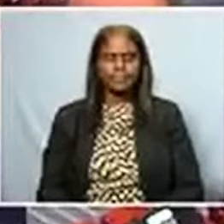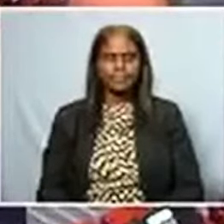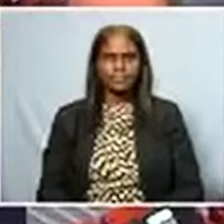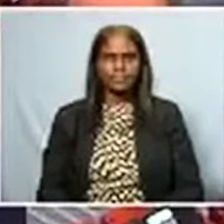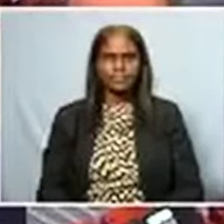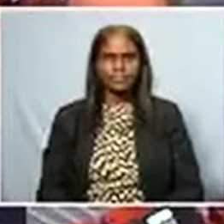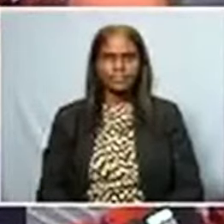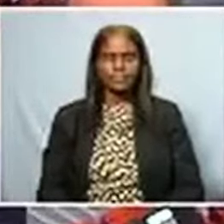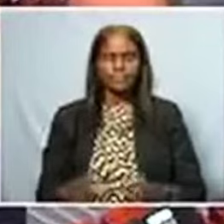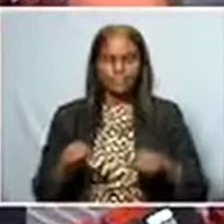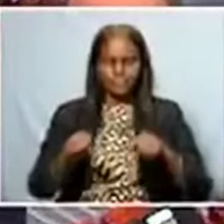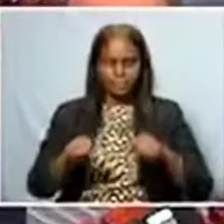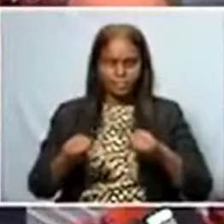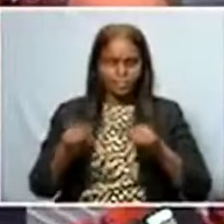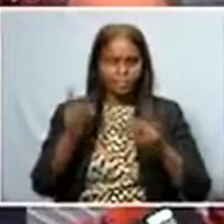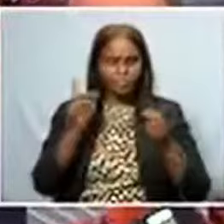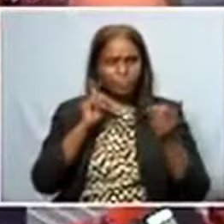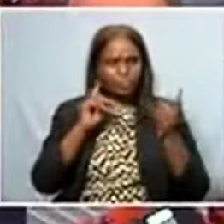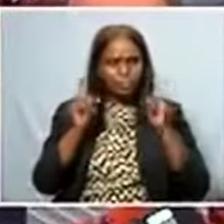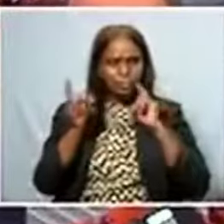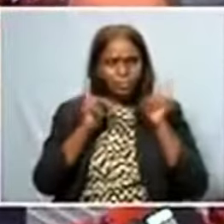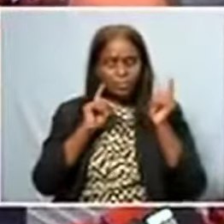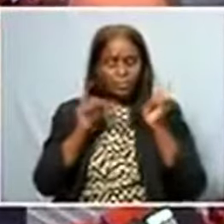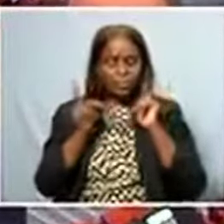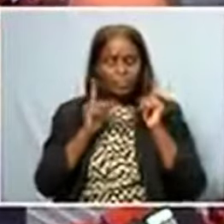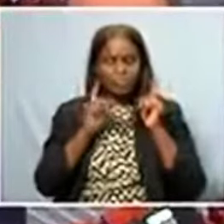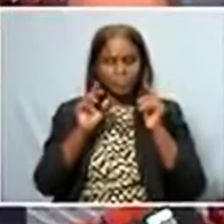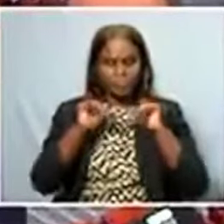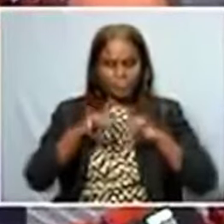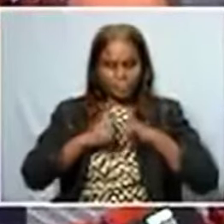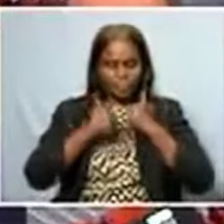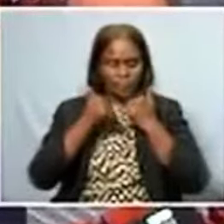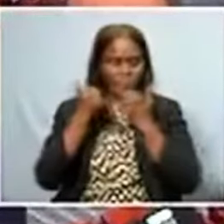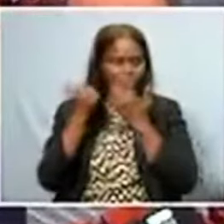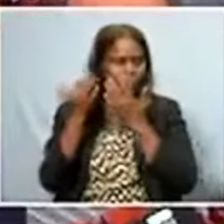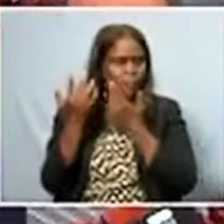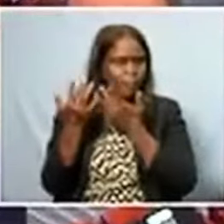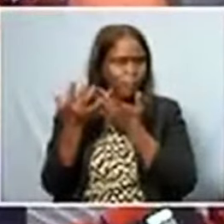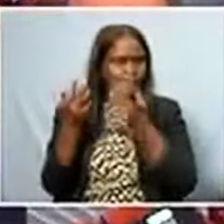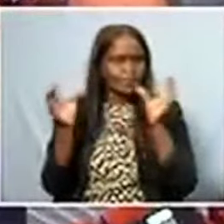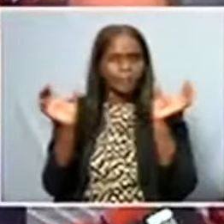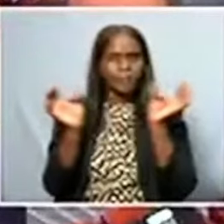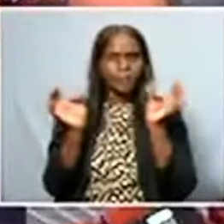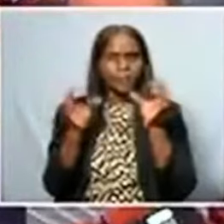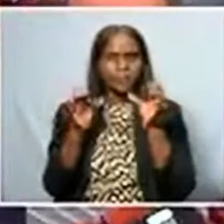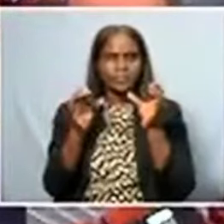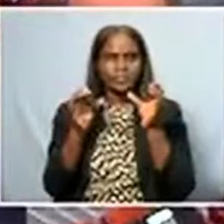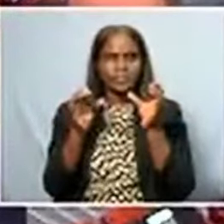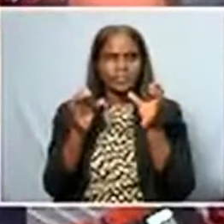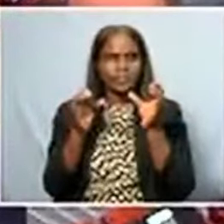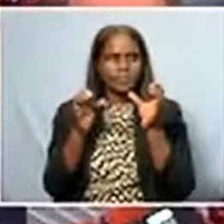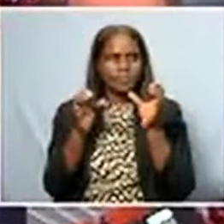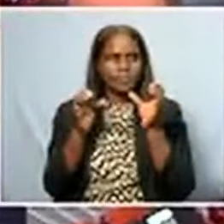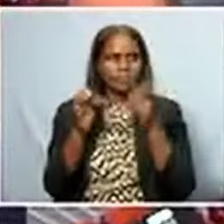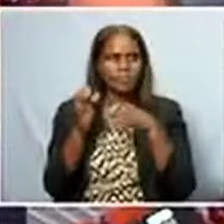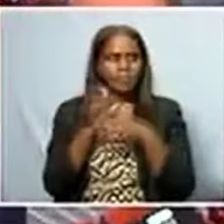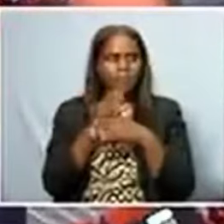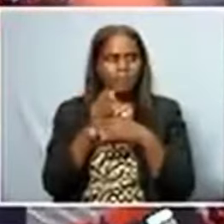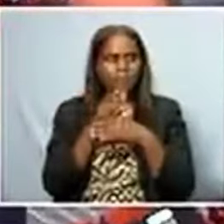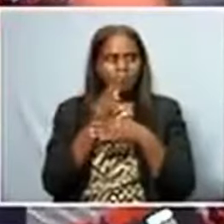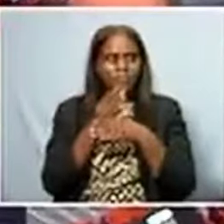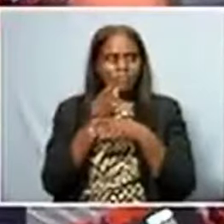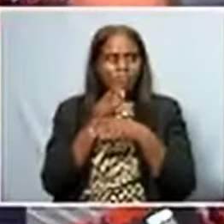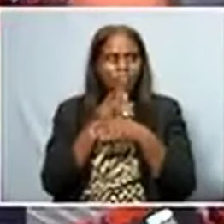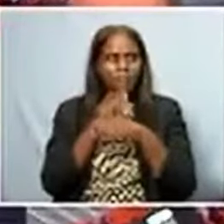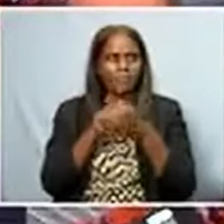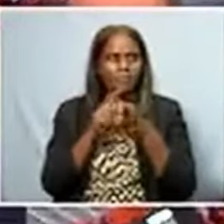of the House. So once a quorum is constituted, we do expect committee work to resume.